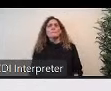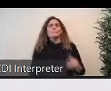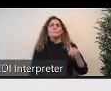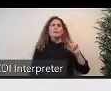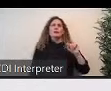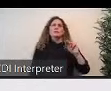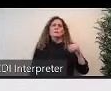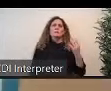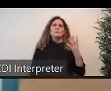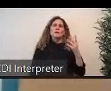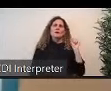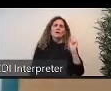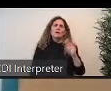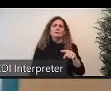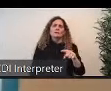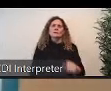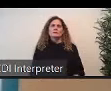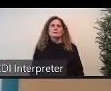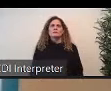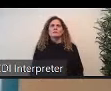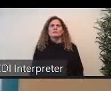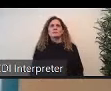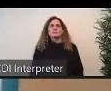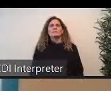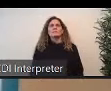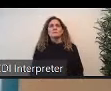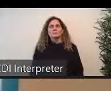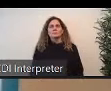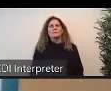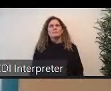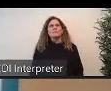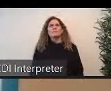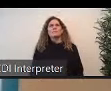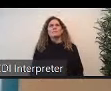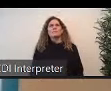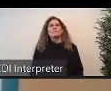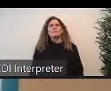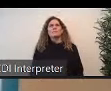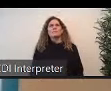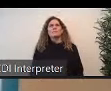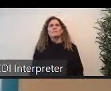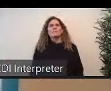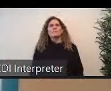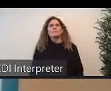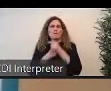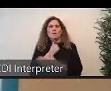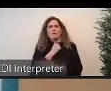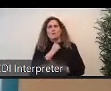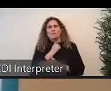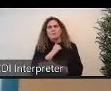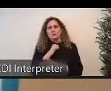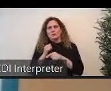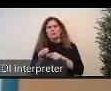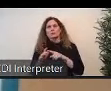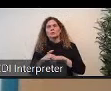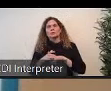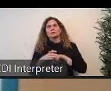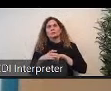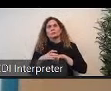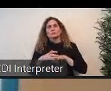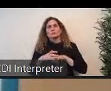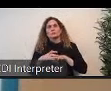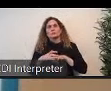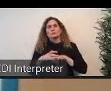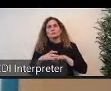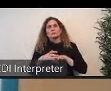software? I do. And with permission, the Wauwatosa Health Department said, Mary Jo, that you could reach out to them and